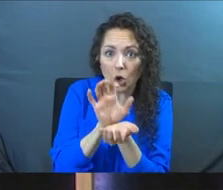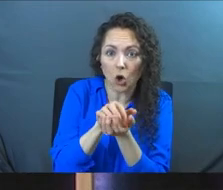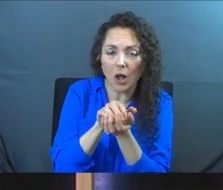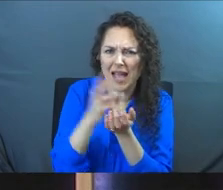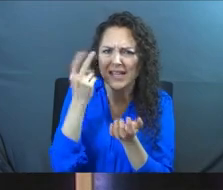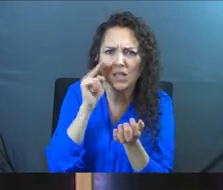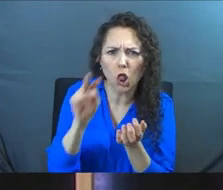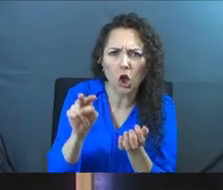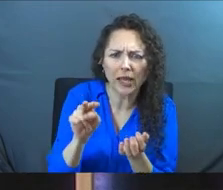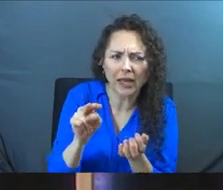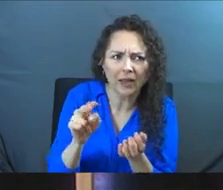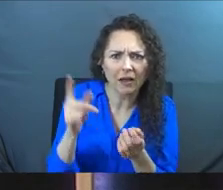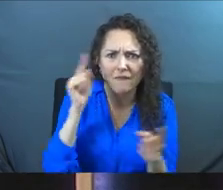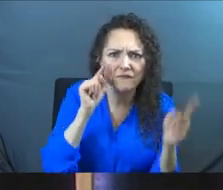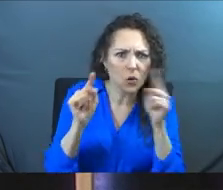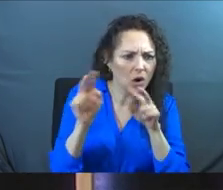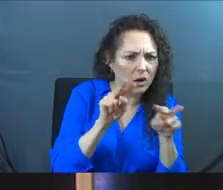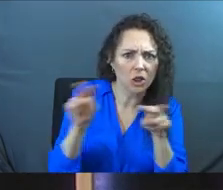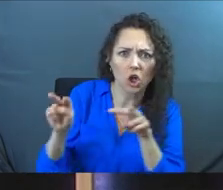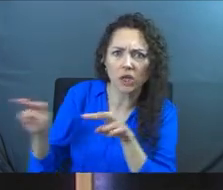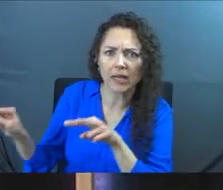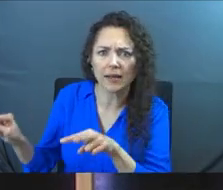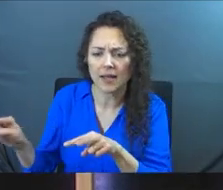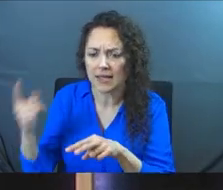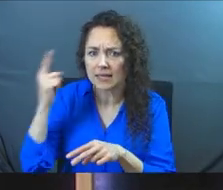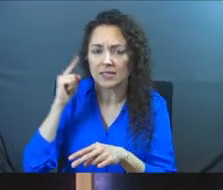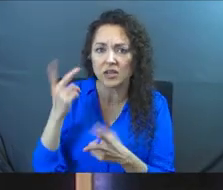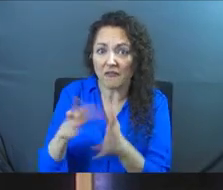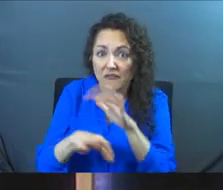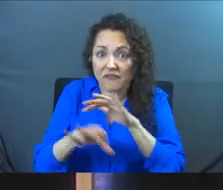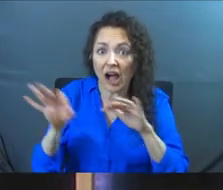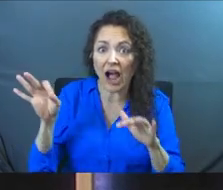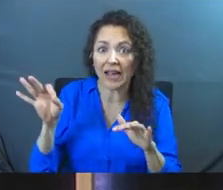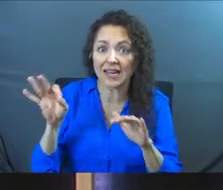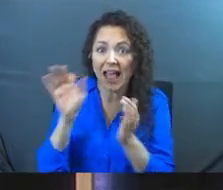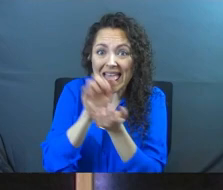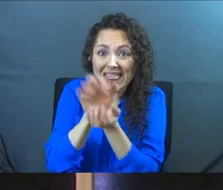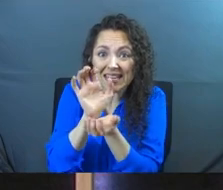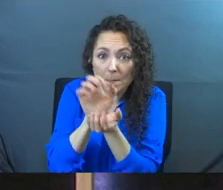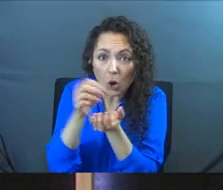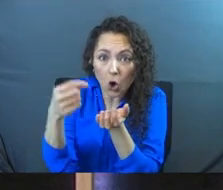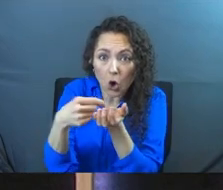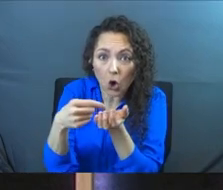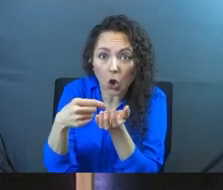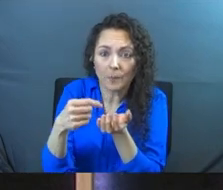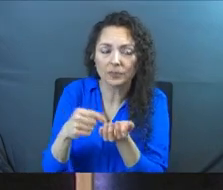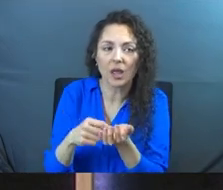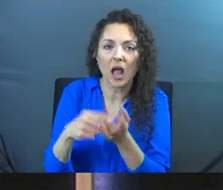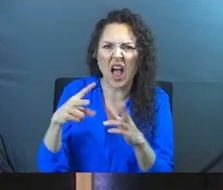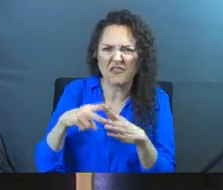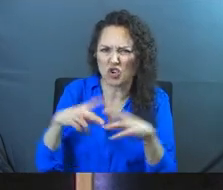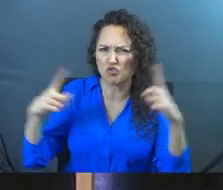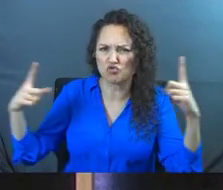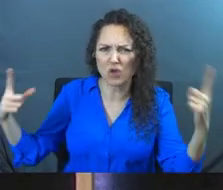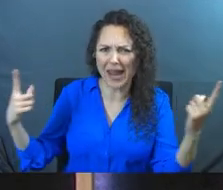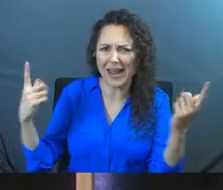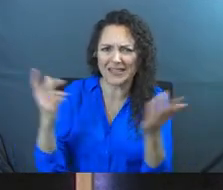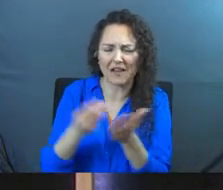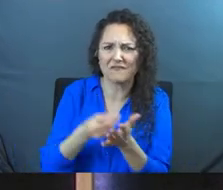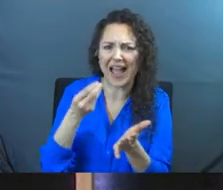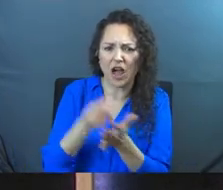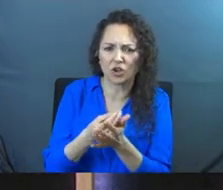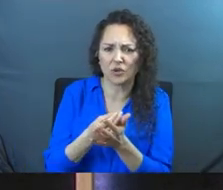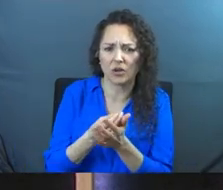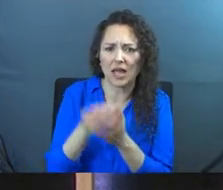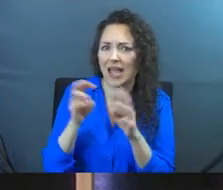on the lookout. He's actively looking and seeking for this pearl, and when he finds this pearl of great value, it's so worth